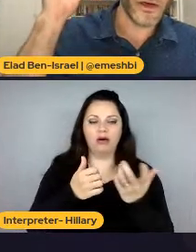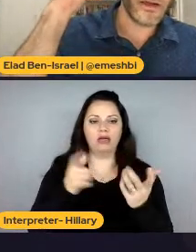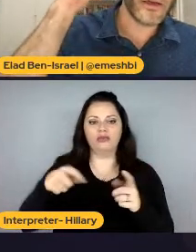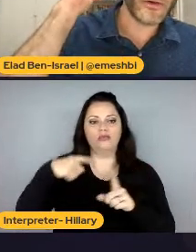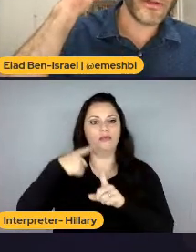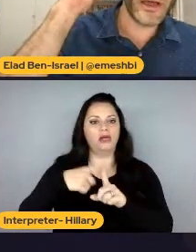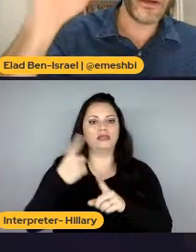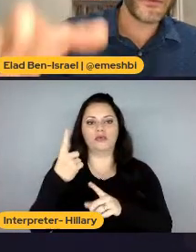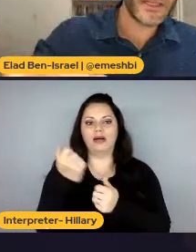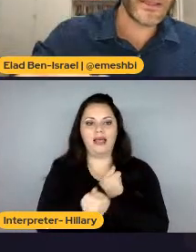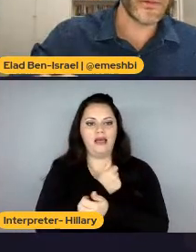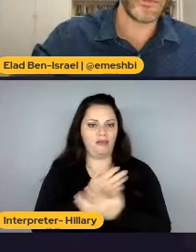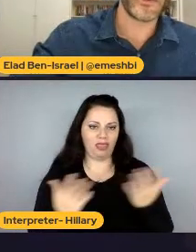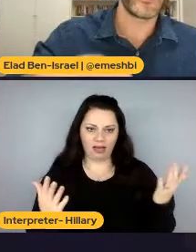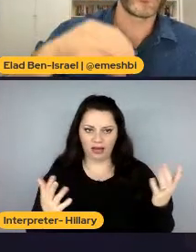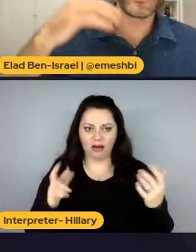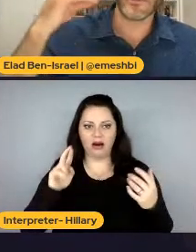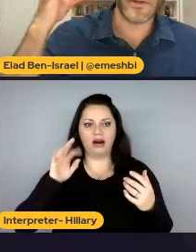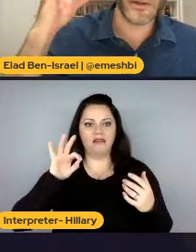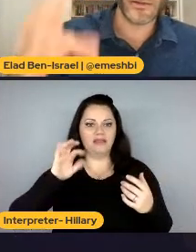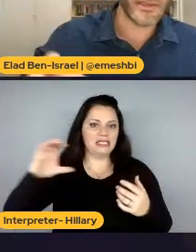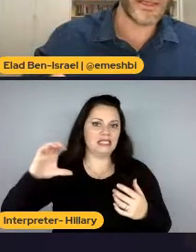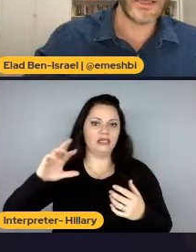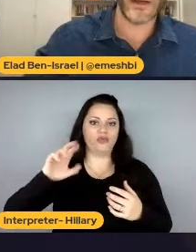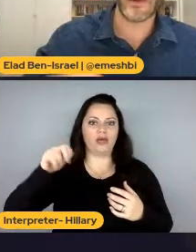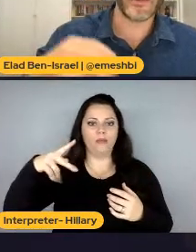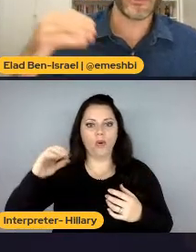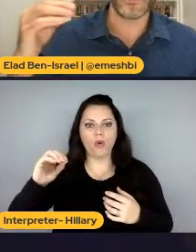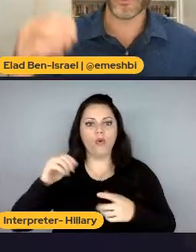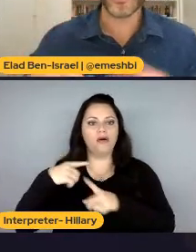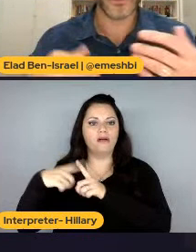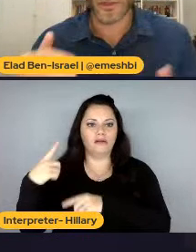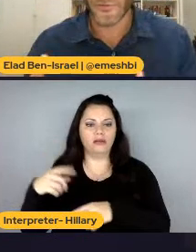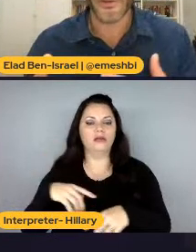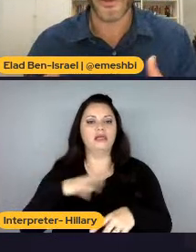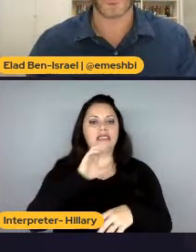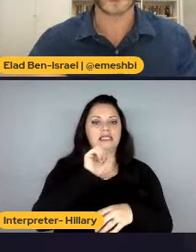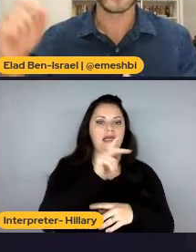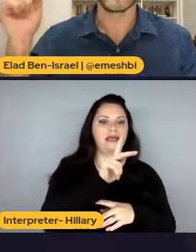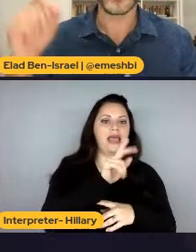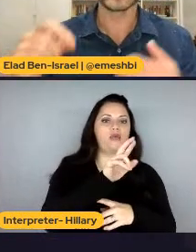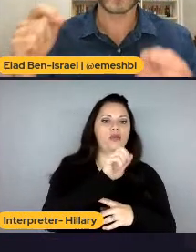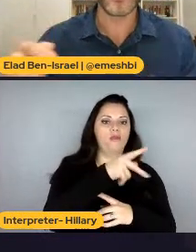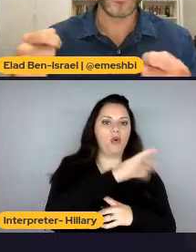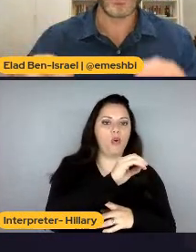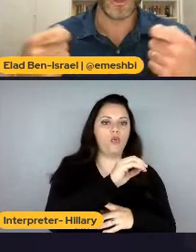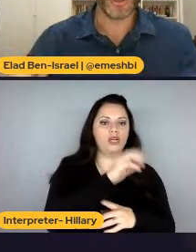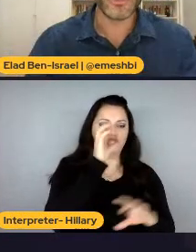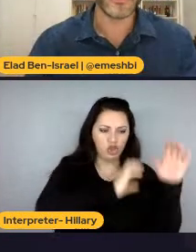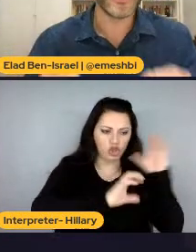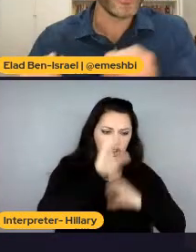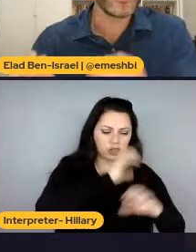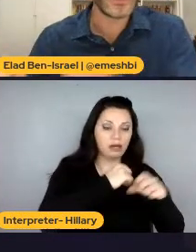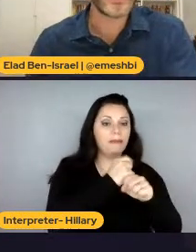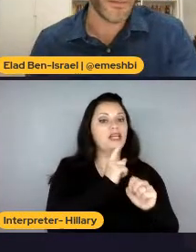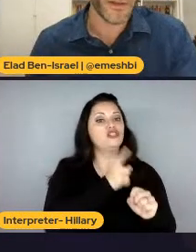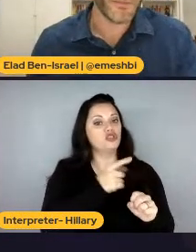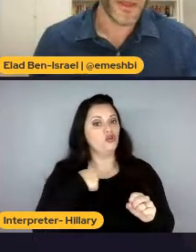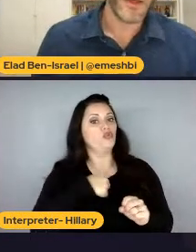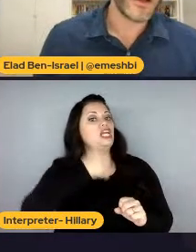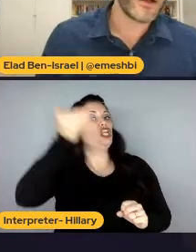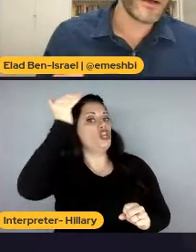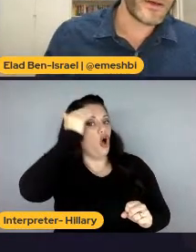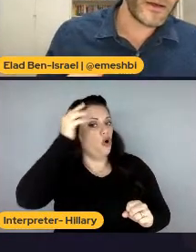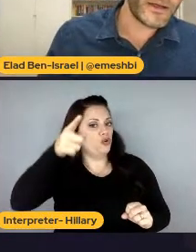Go to the RFC's repo, go to the CDK repo. When you search for things, make sure that we know that you need